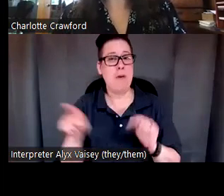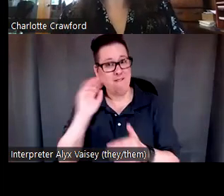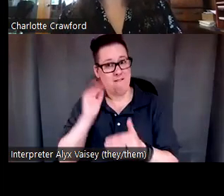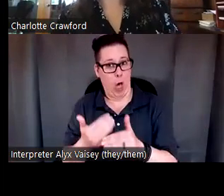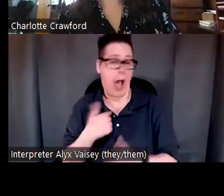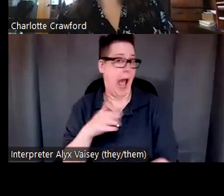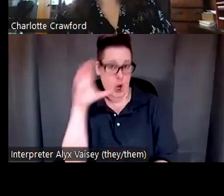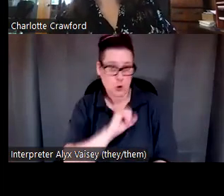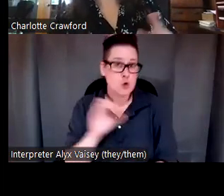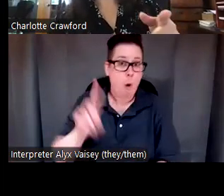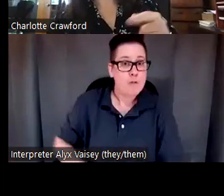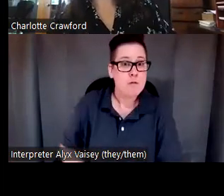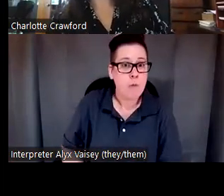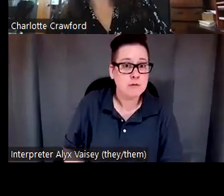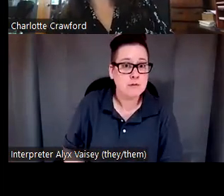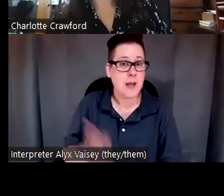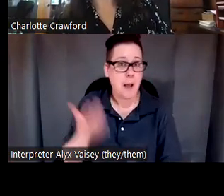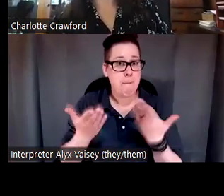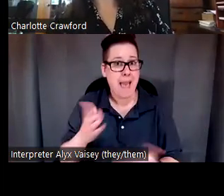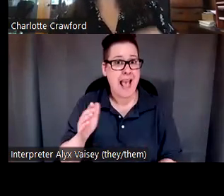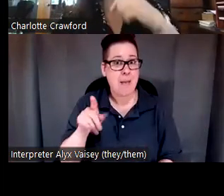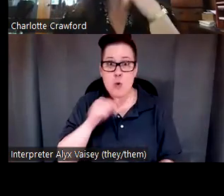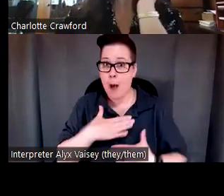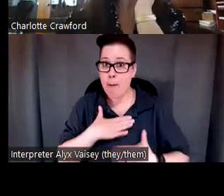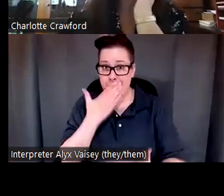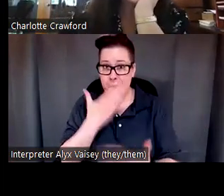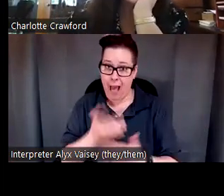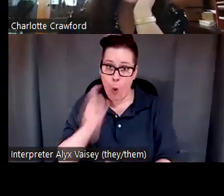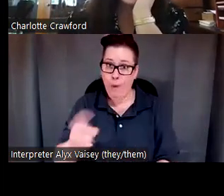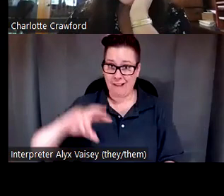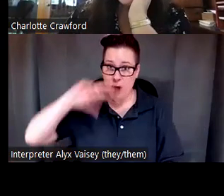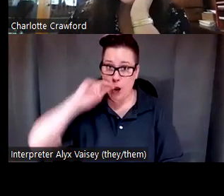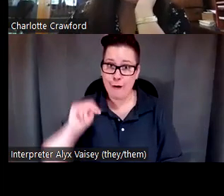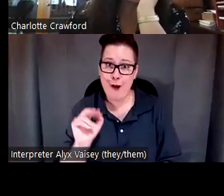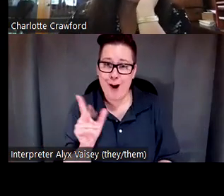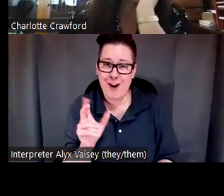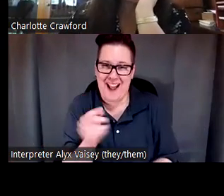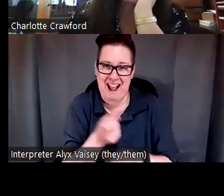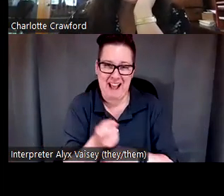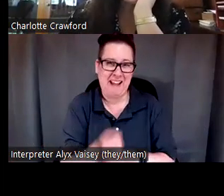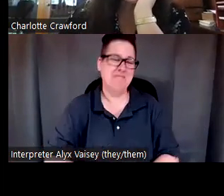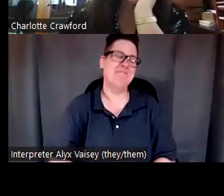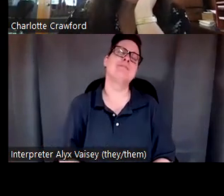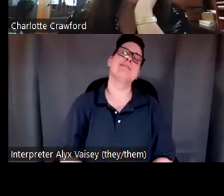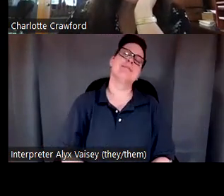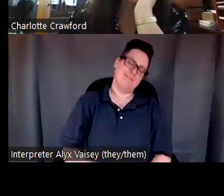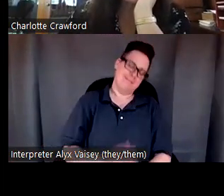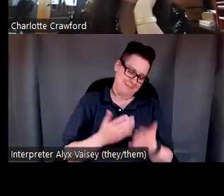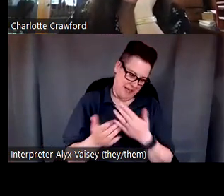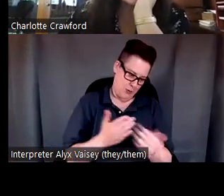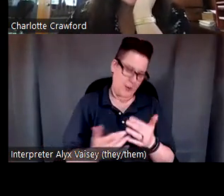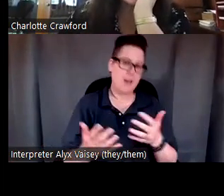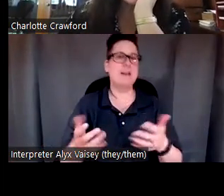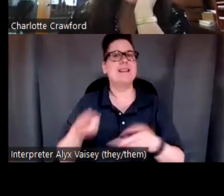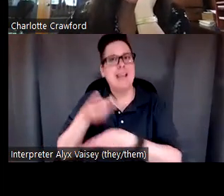overdose. And they may get Narcan if they're not breathing well. But anyways, we want to treat them